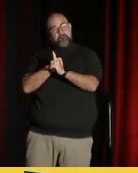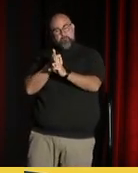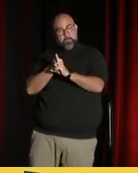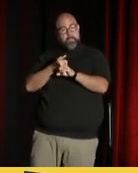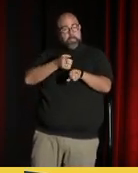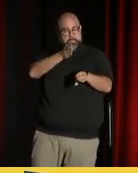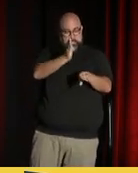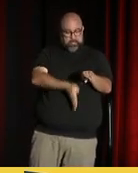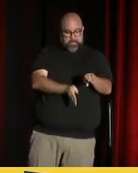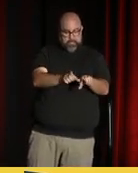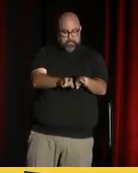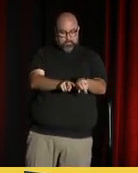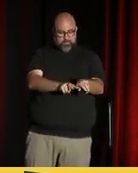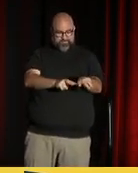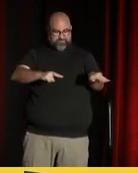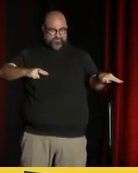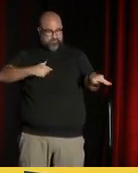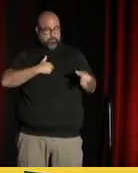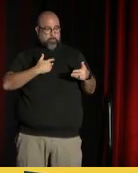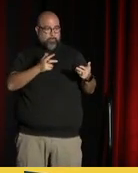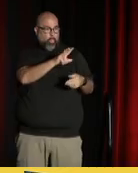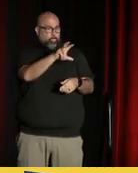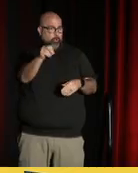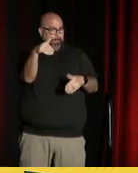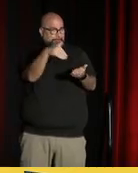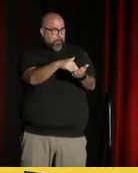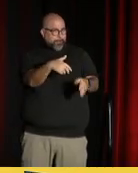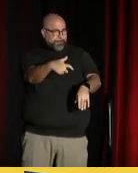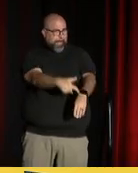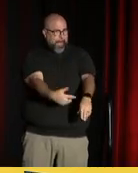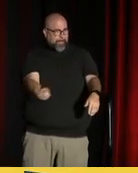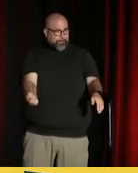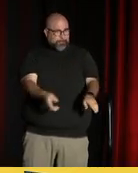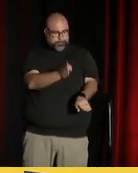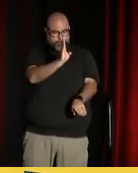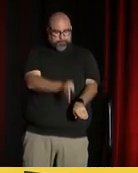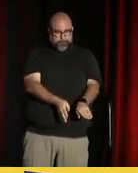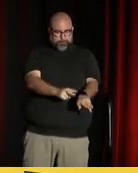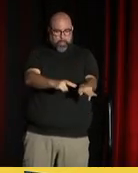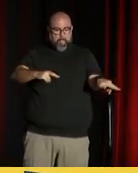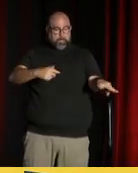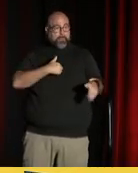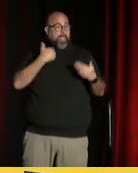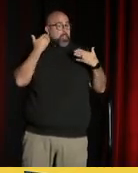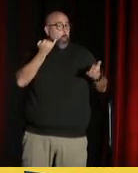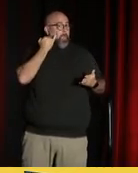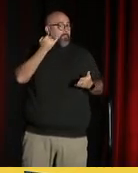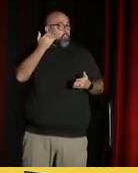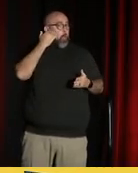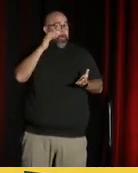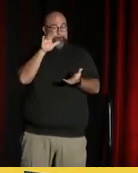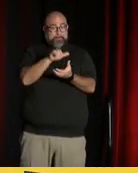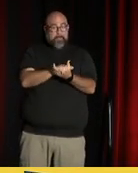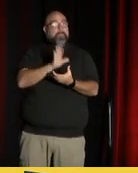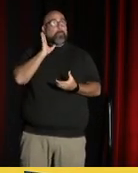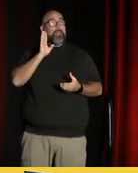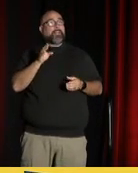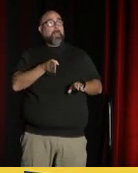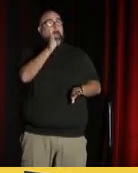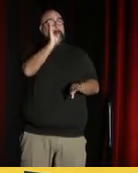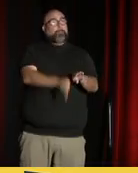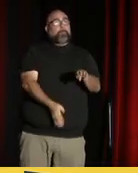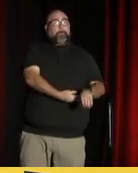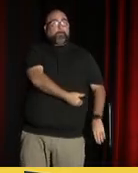half, I don't know, 30,000 times maybe. I'm not sure she knew that was going to happen when we got married,